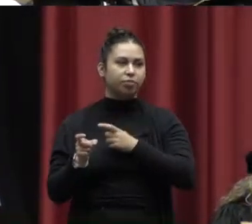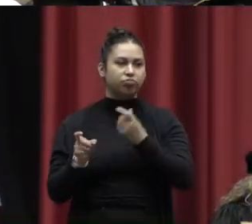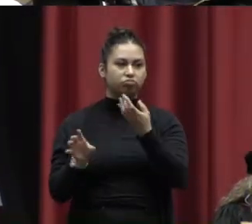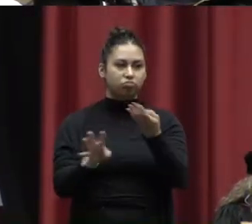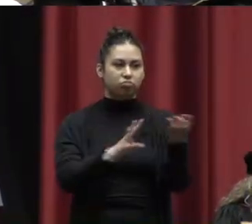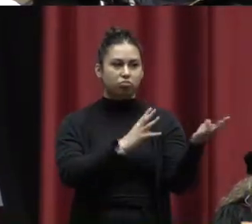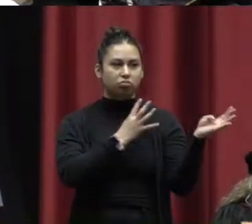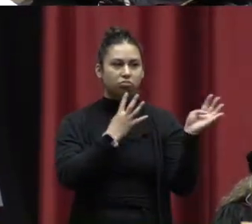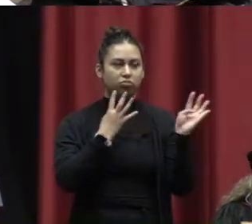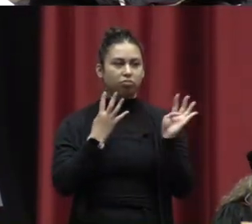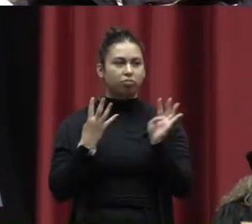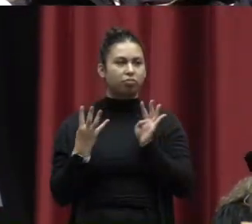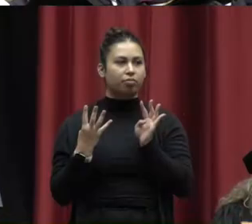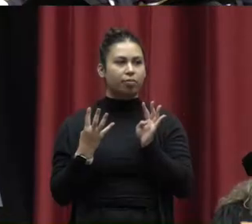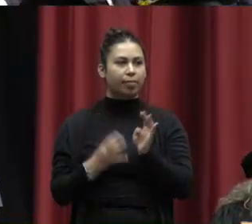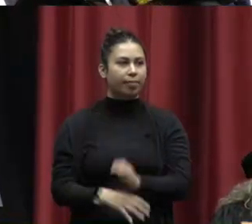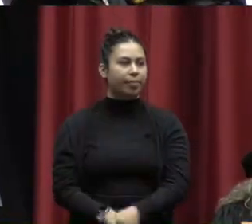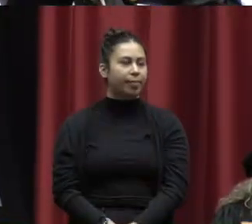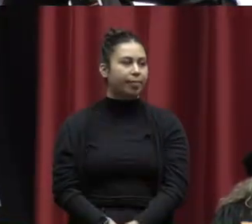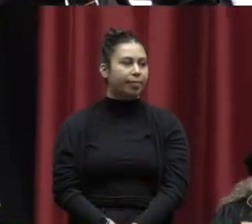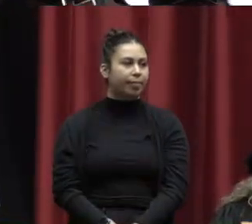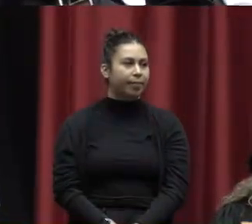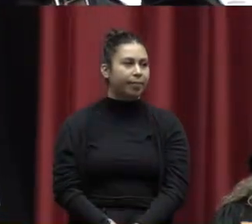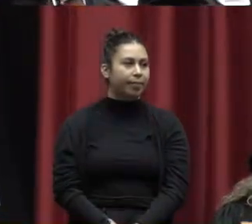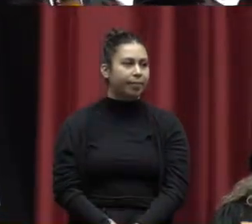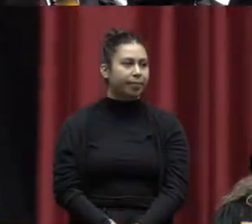the ushers?